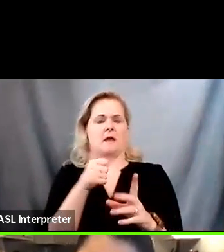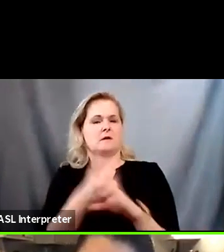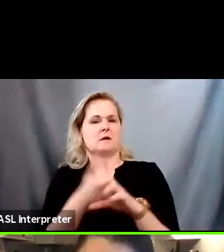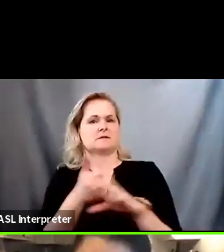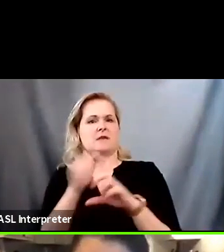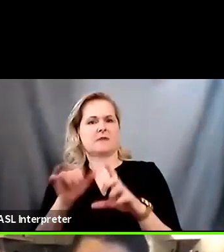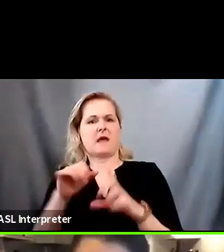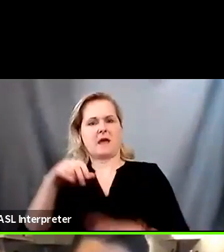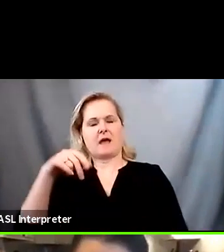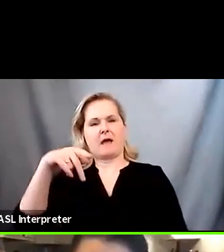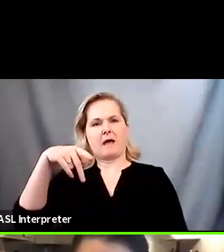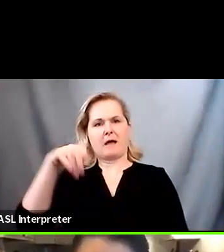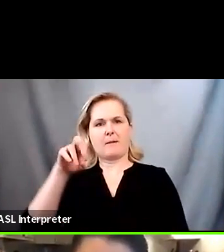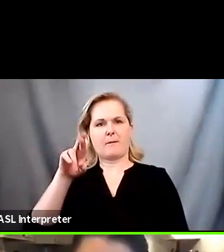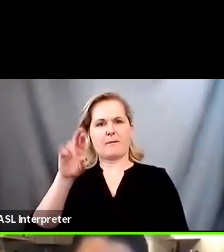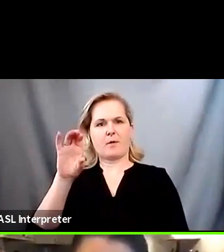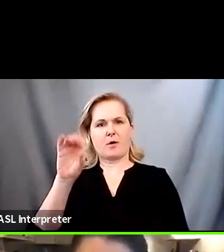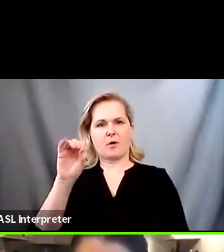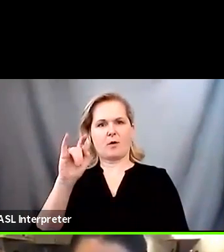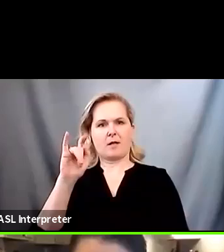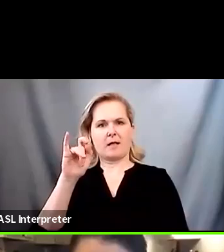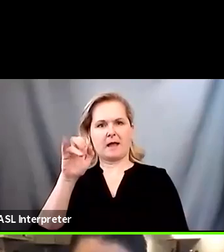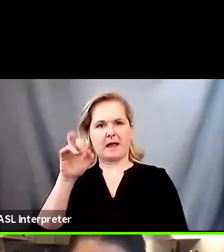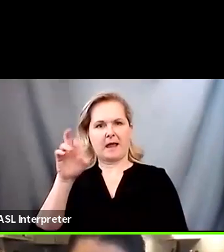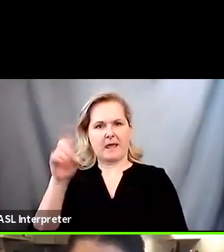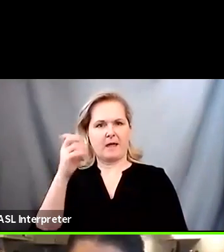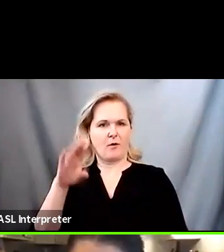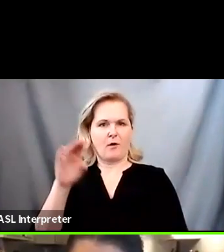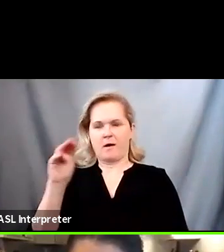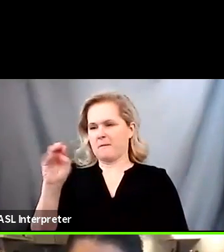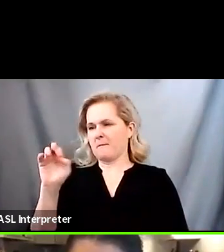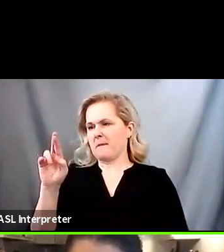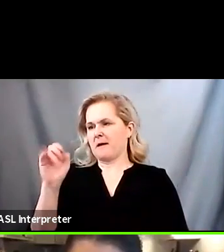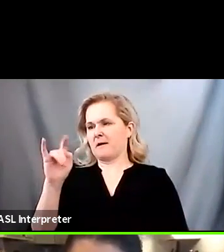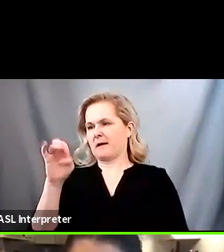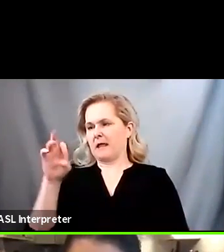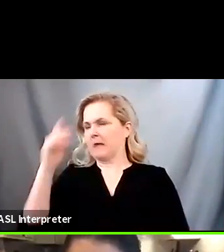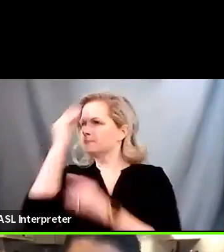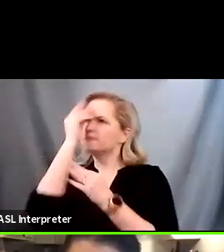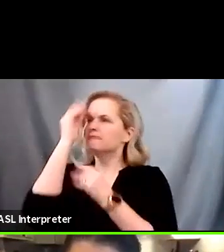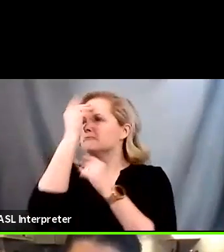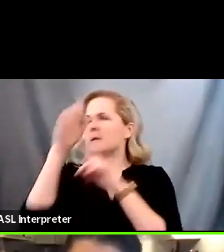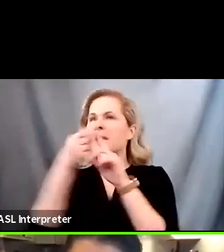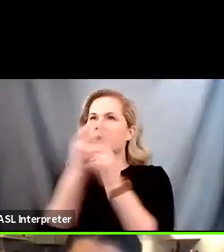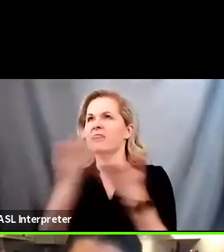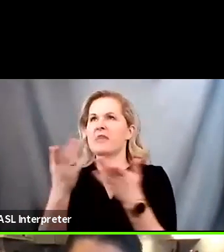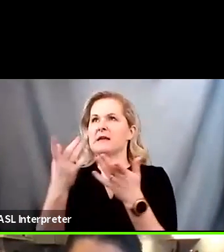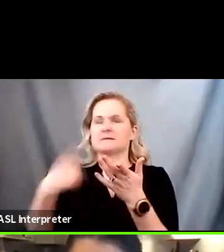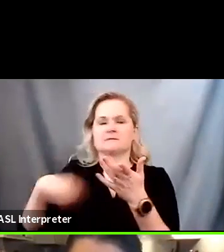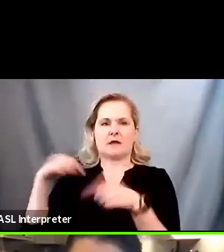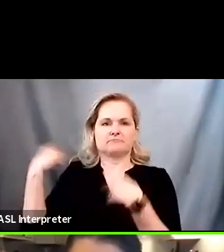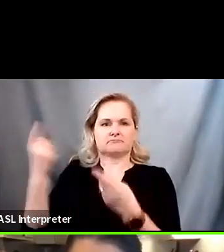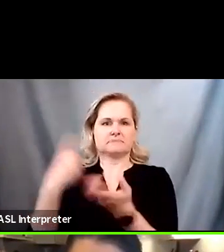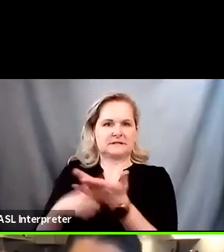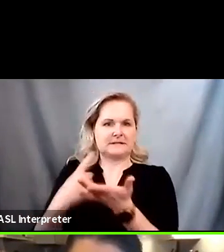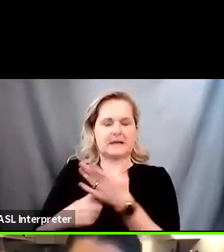day, or marinated on any of the things we've spoken about.